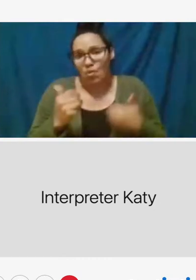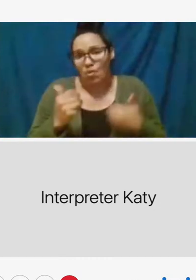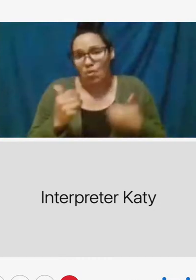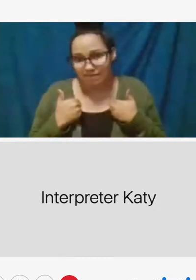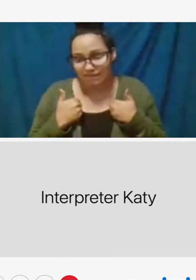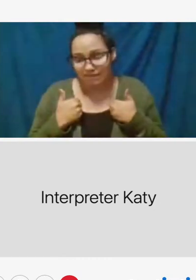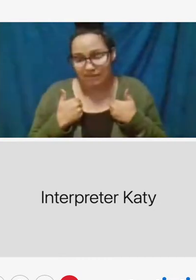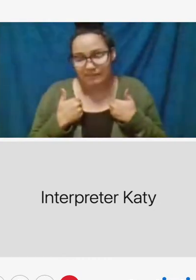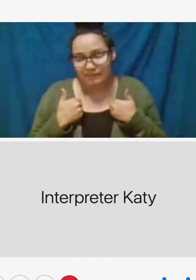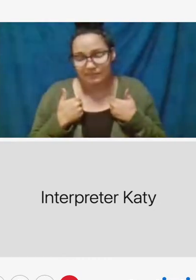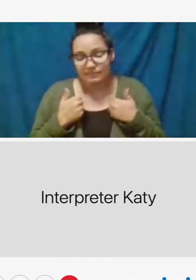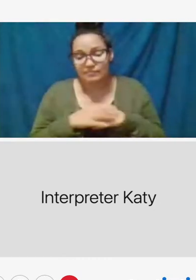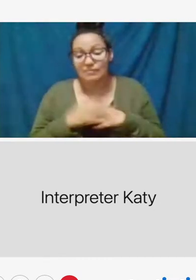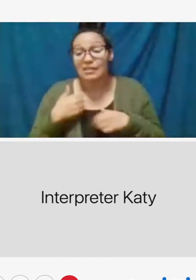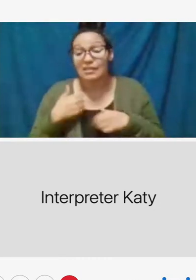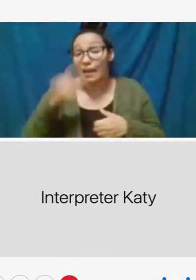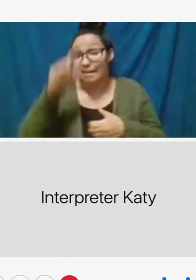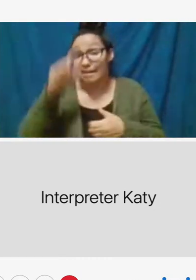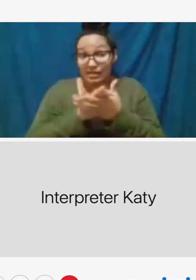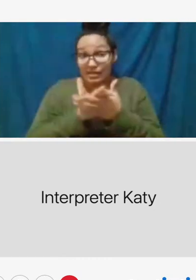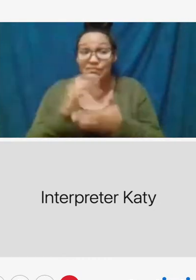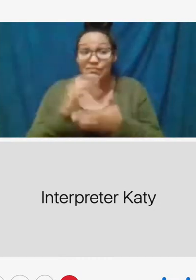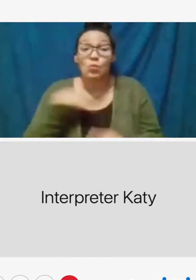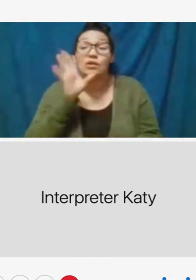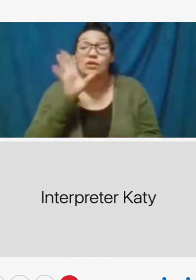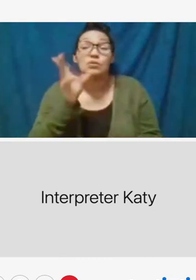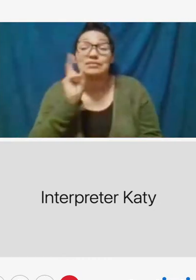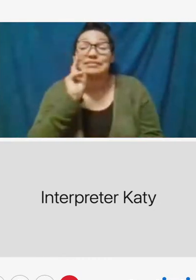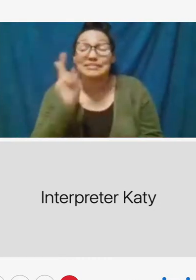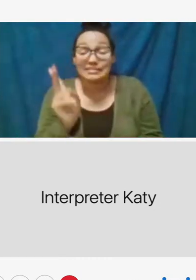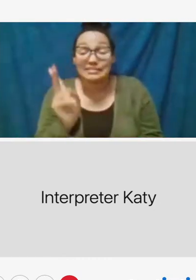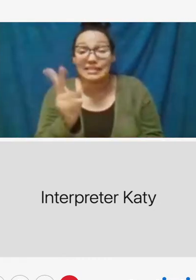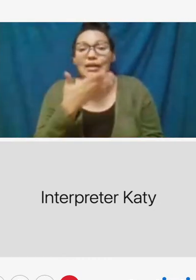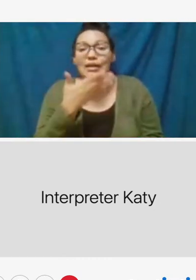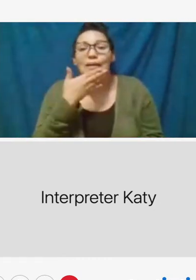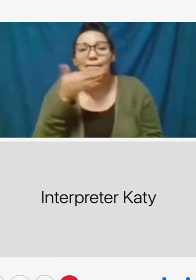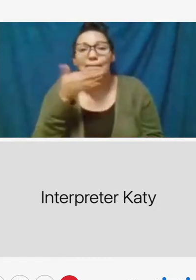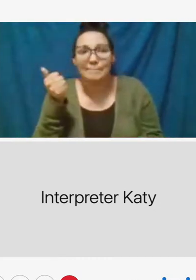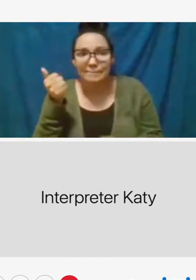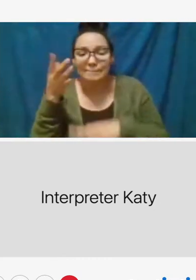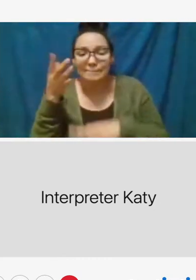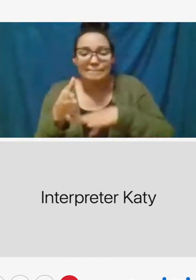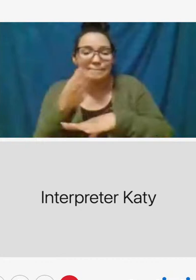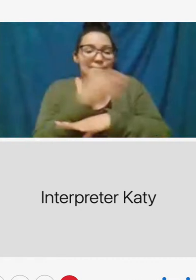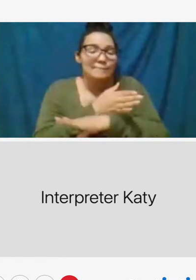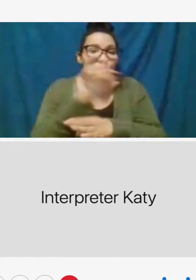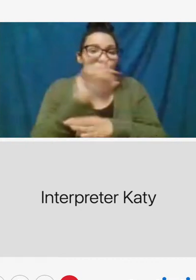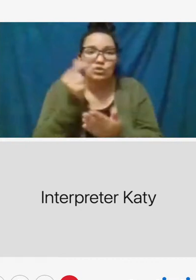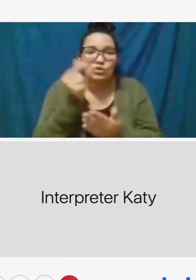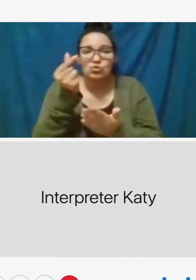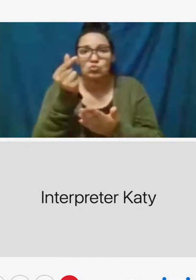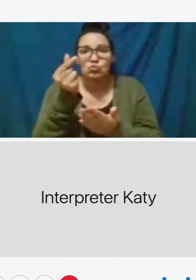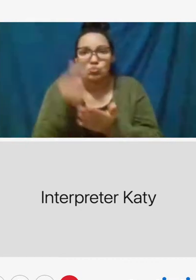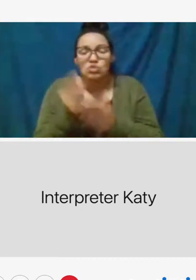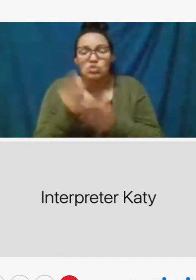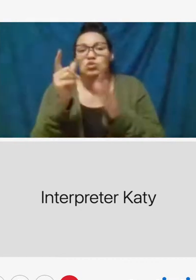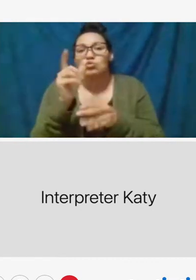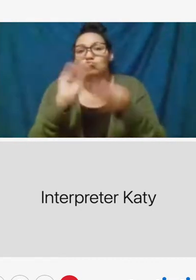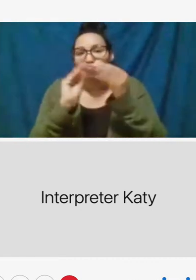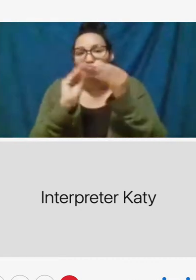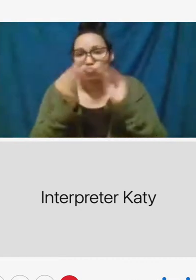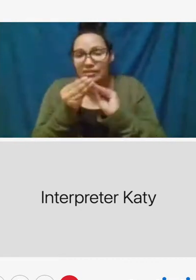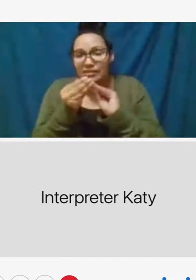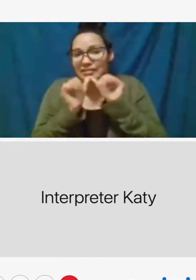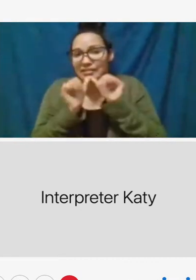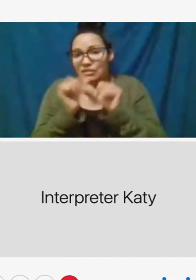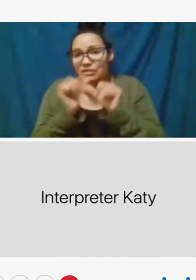believe that we will see a better graduation rate continuing because we have met the needs of